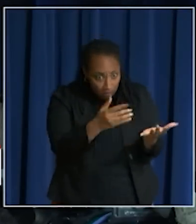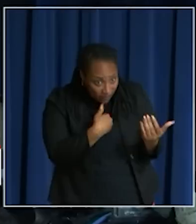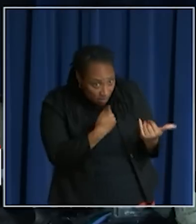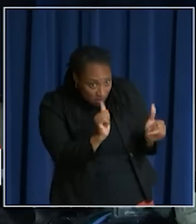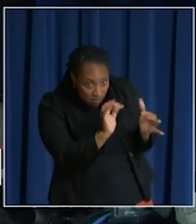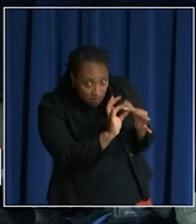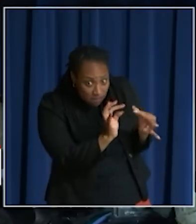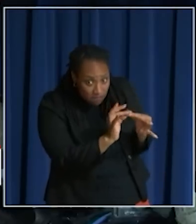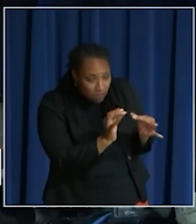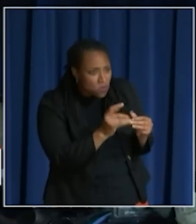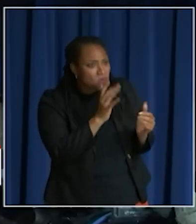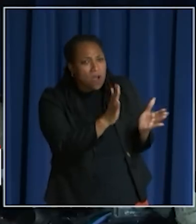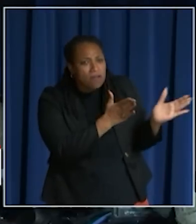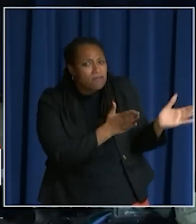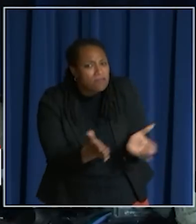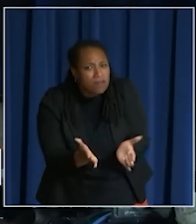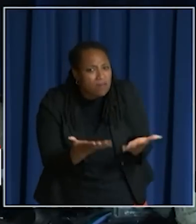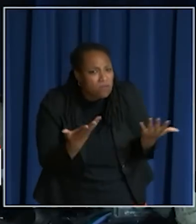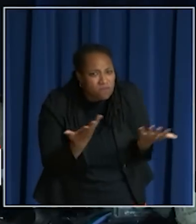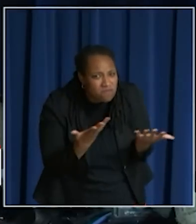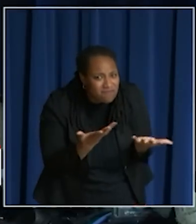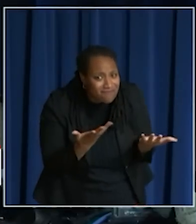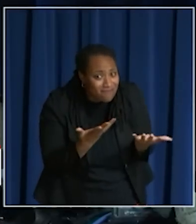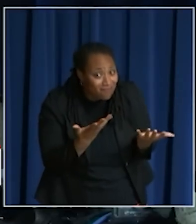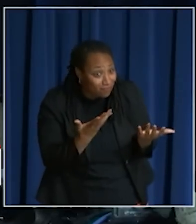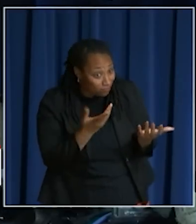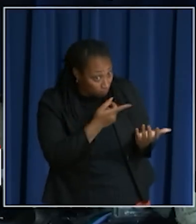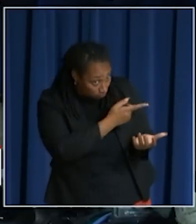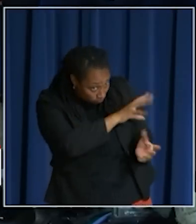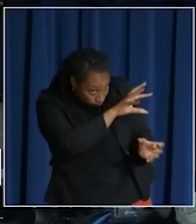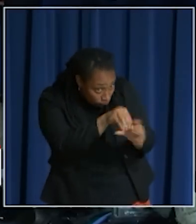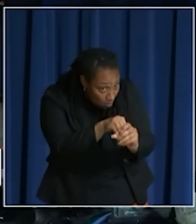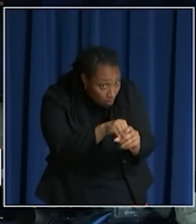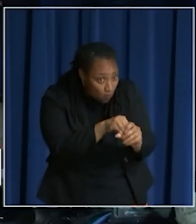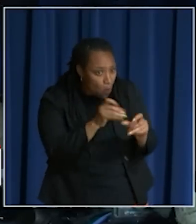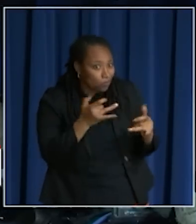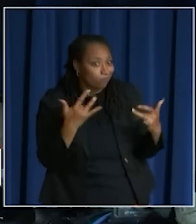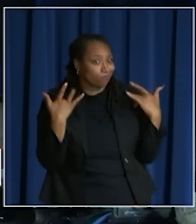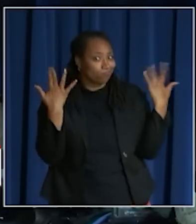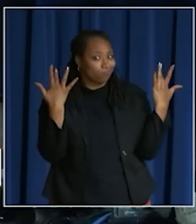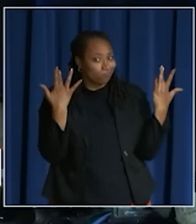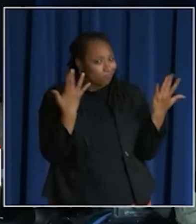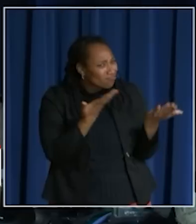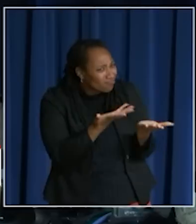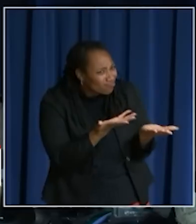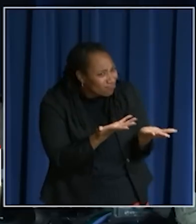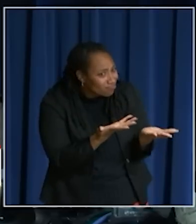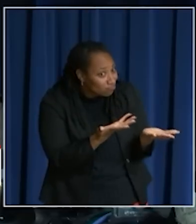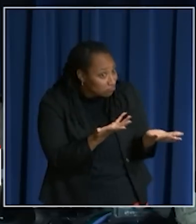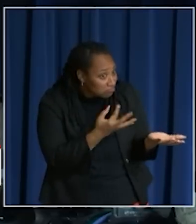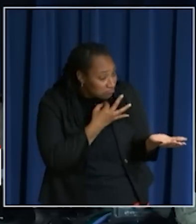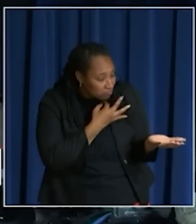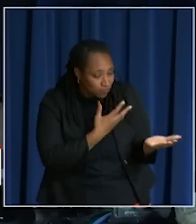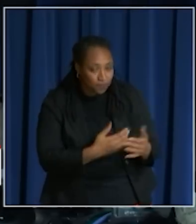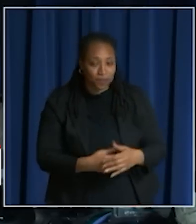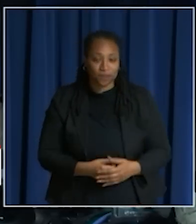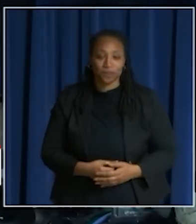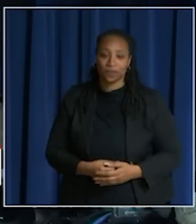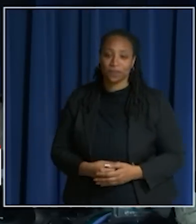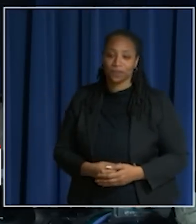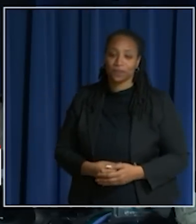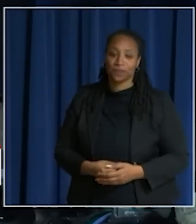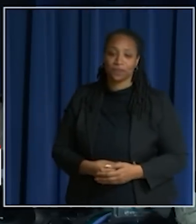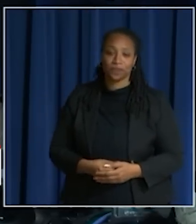to facilitate this, and what this, have you had any of those conversations with the White House, what that's going to look like,